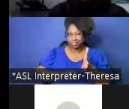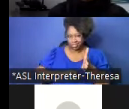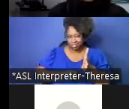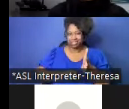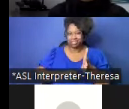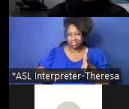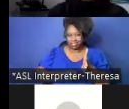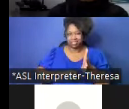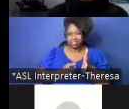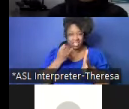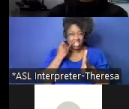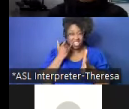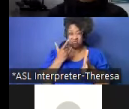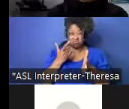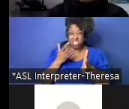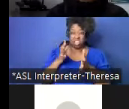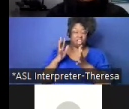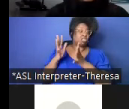goes unaddressed.